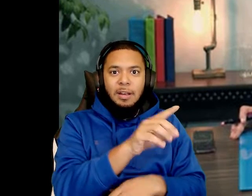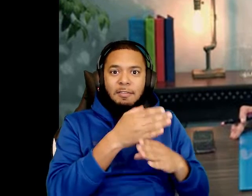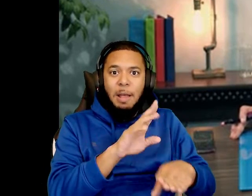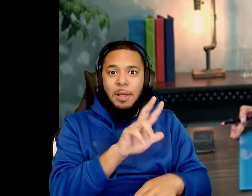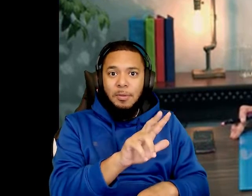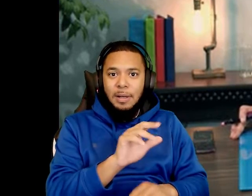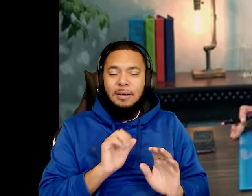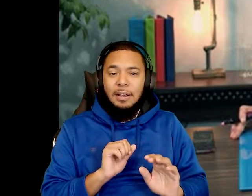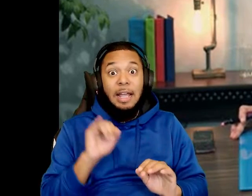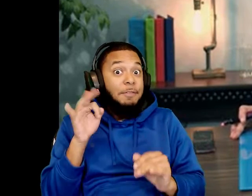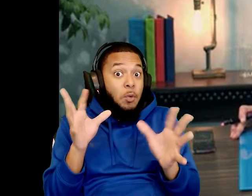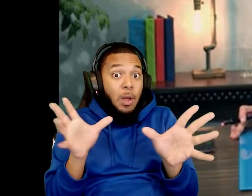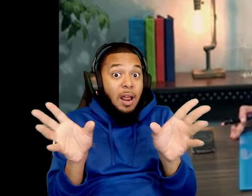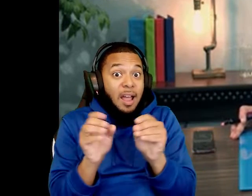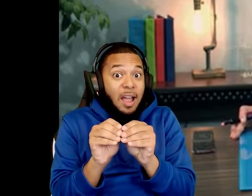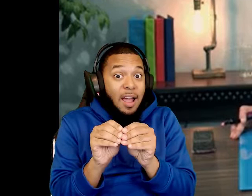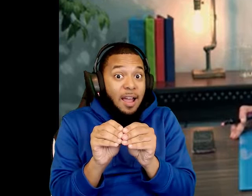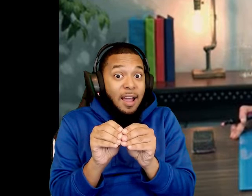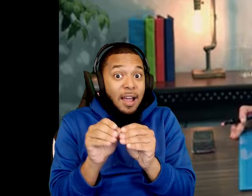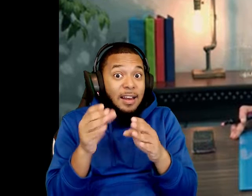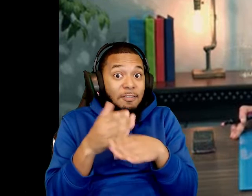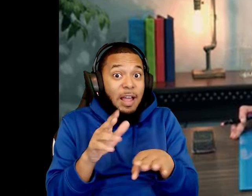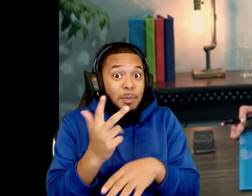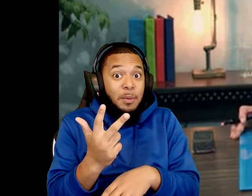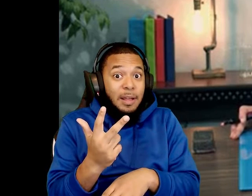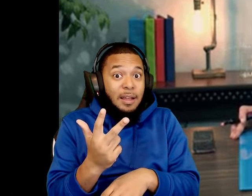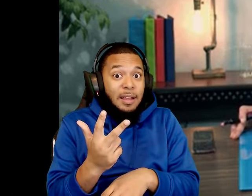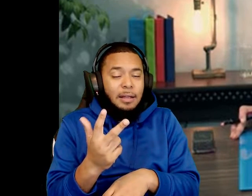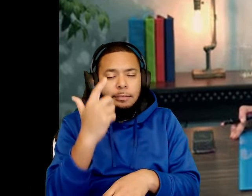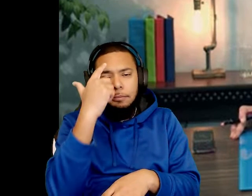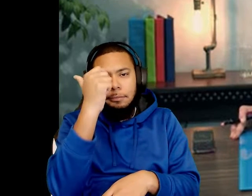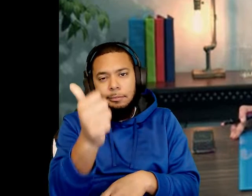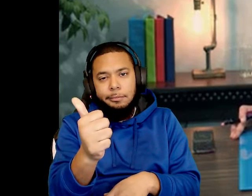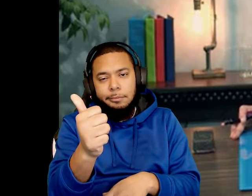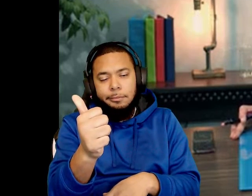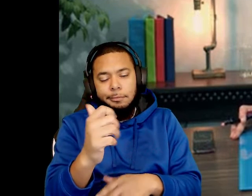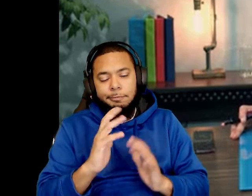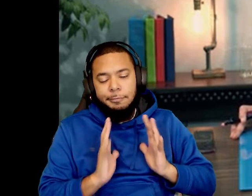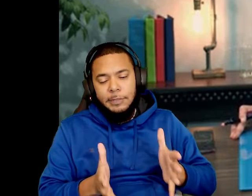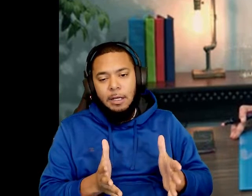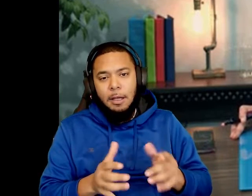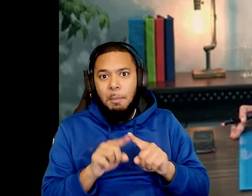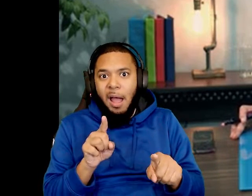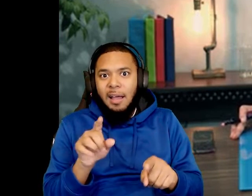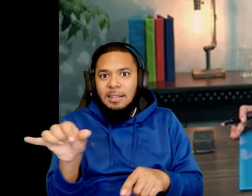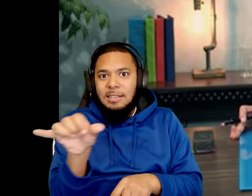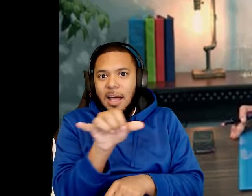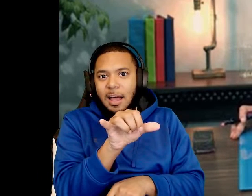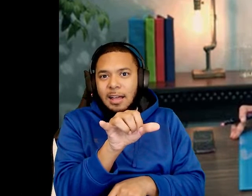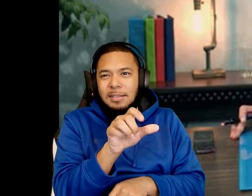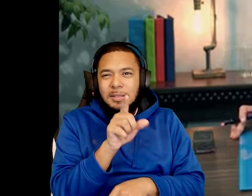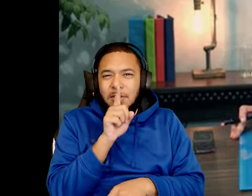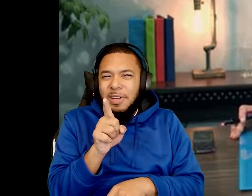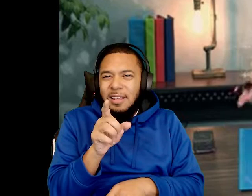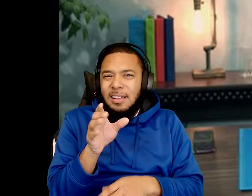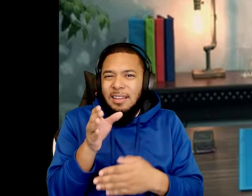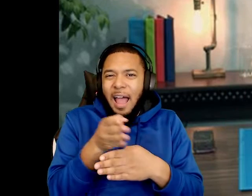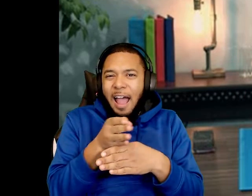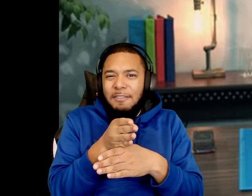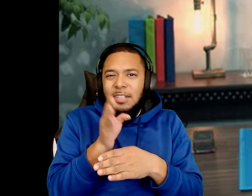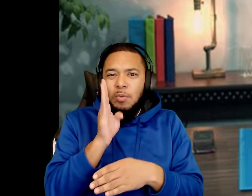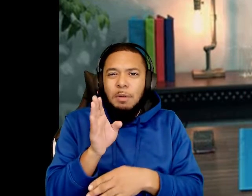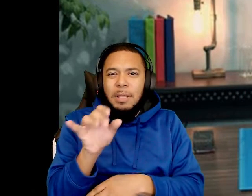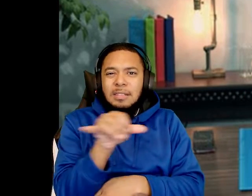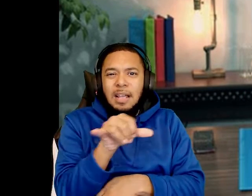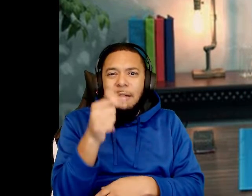3, knock yourself out. But they're all the same number. So the average is just that number because they